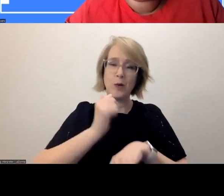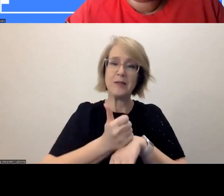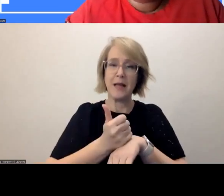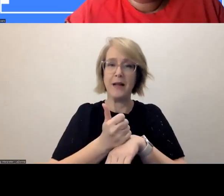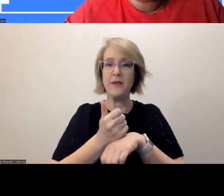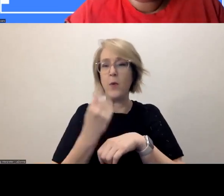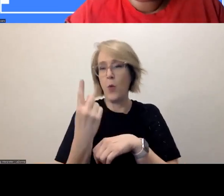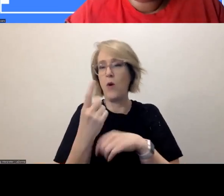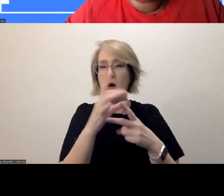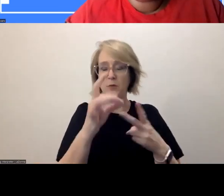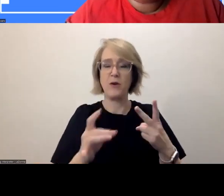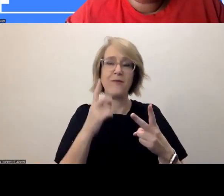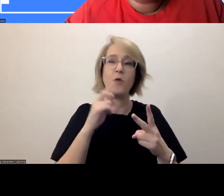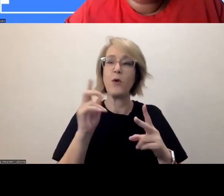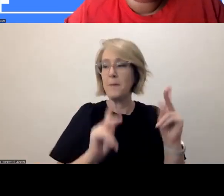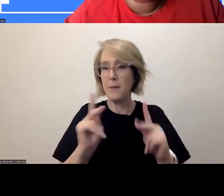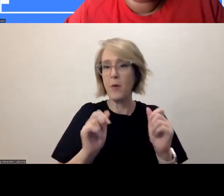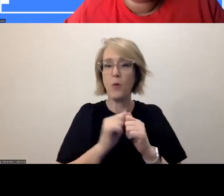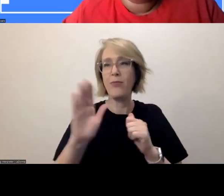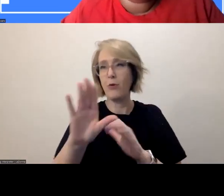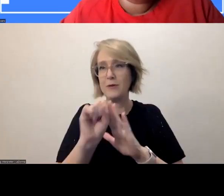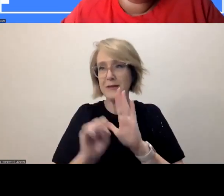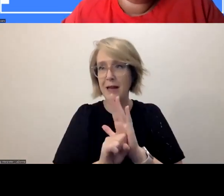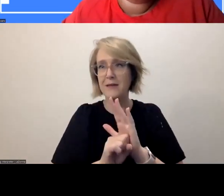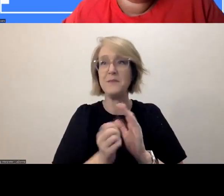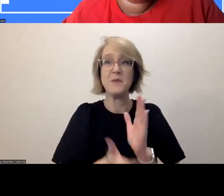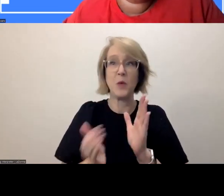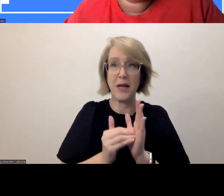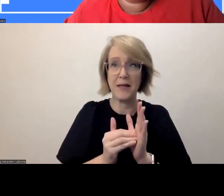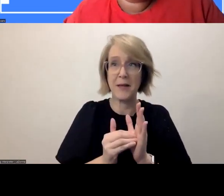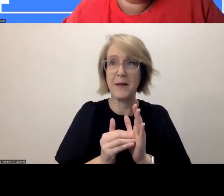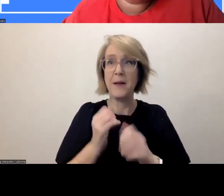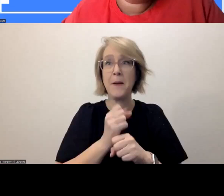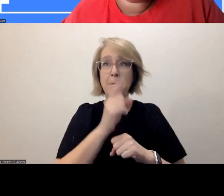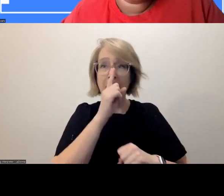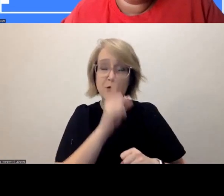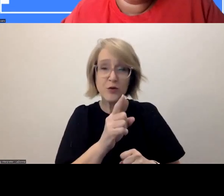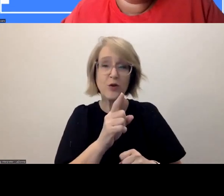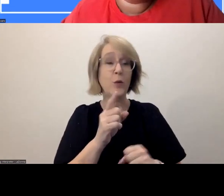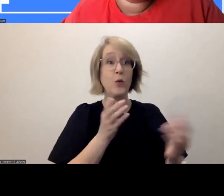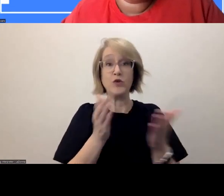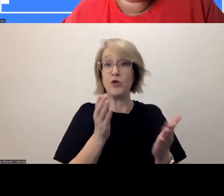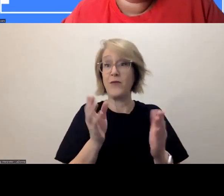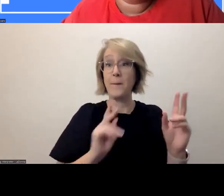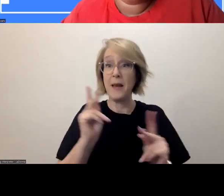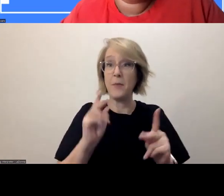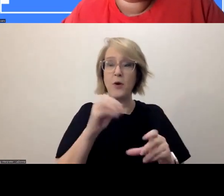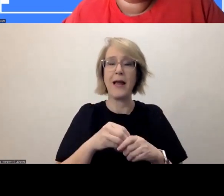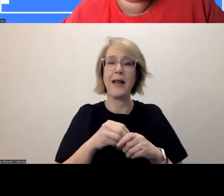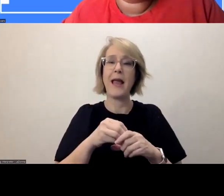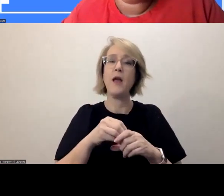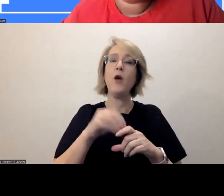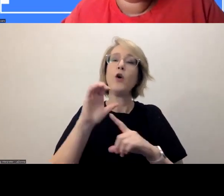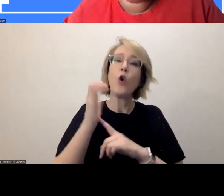option for individuals in their state. So again, making sure that we are serving individuals in a culturally competent